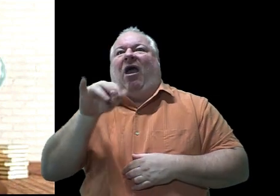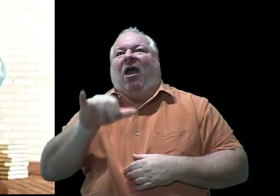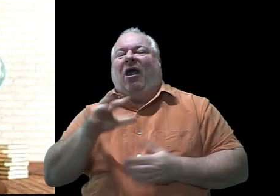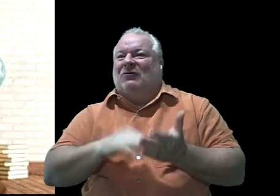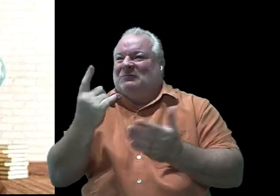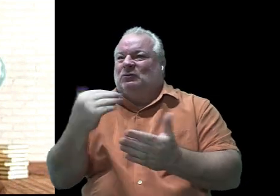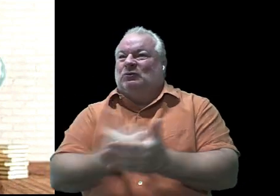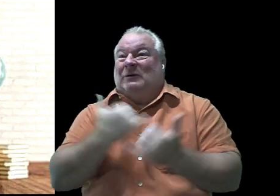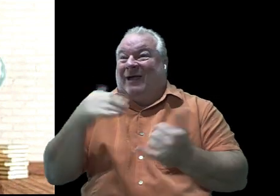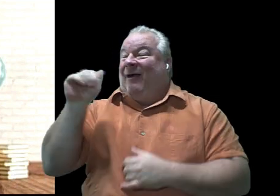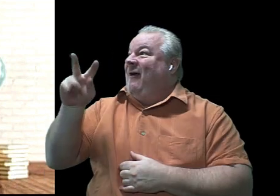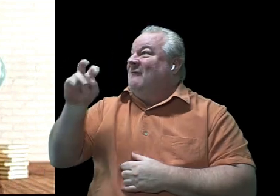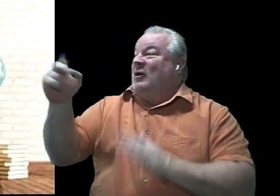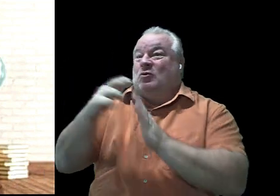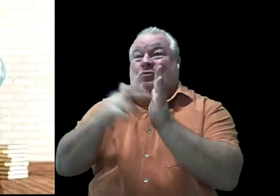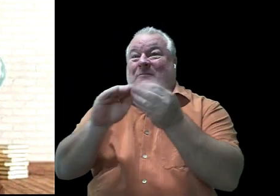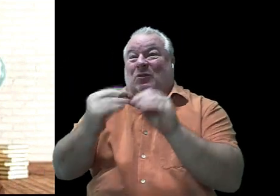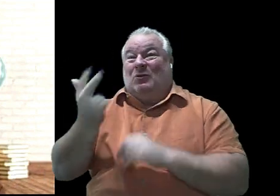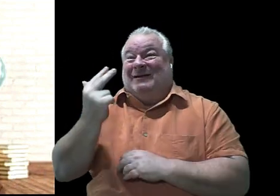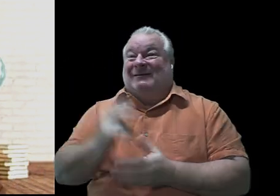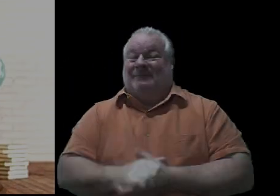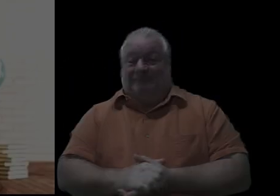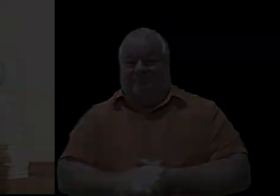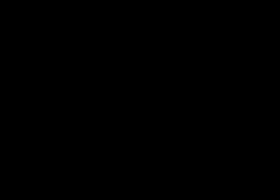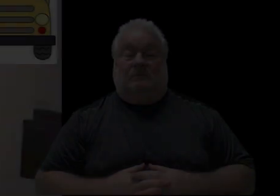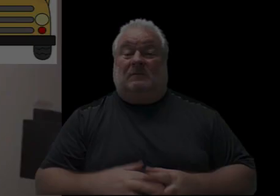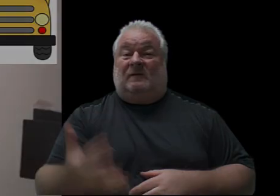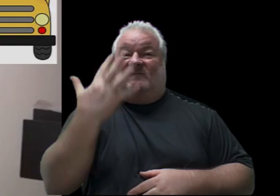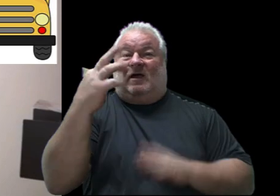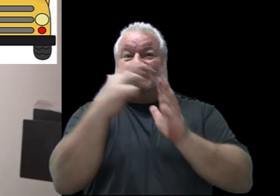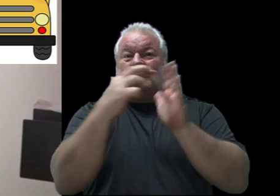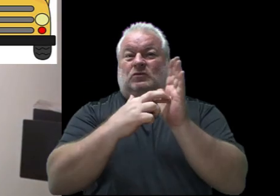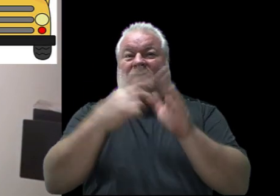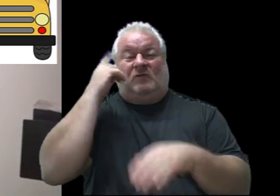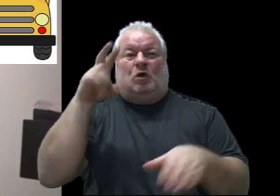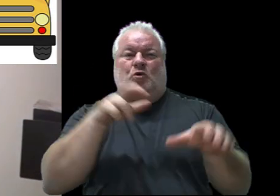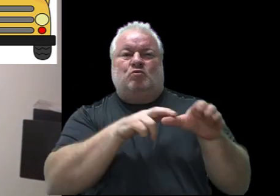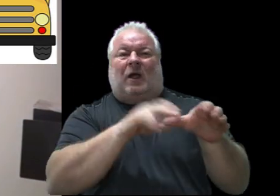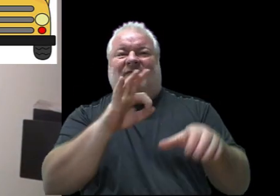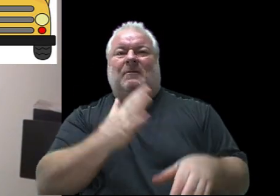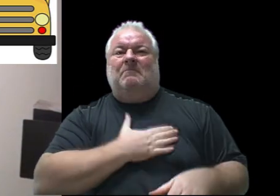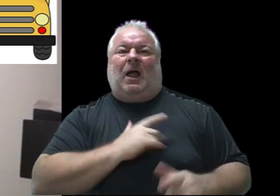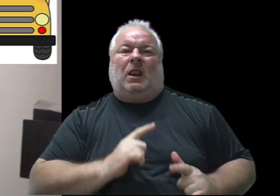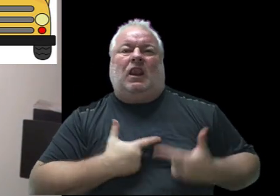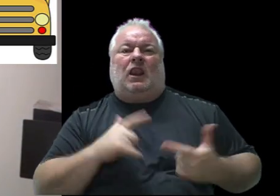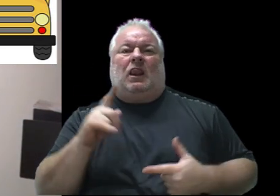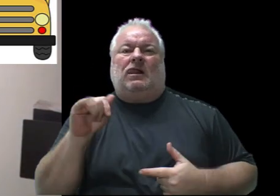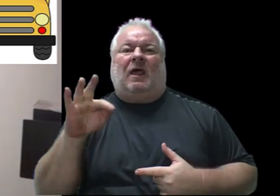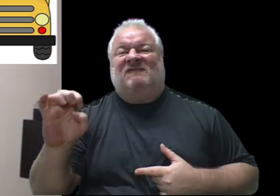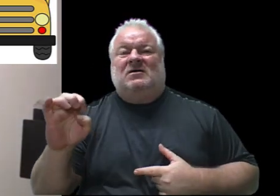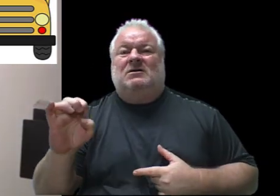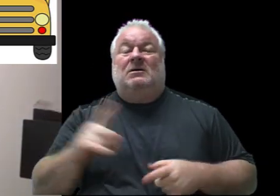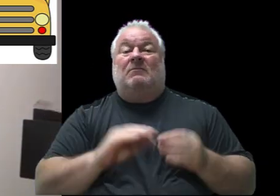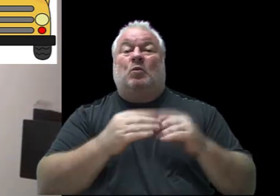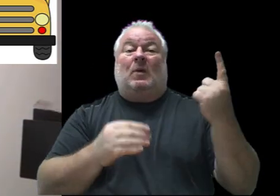now let's go to AAVE for rule number 3. 5 rules for the ride of my life. Number